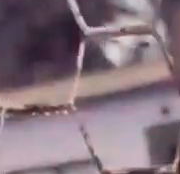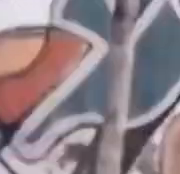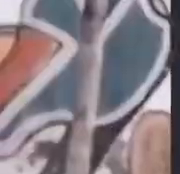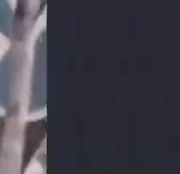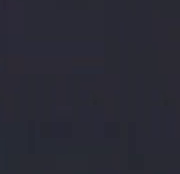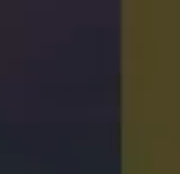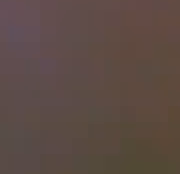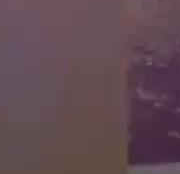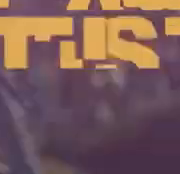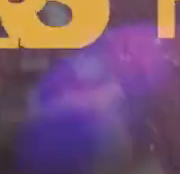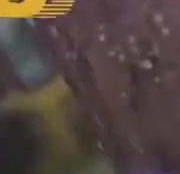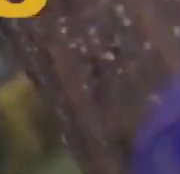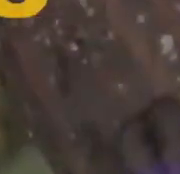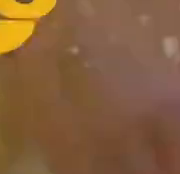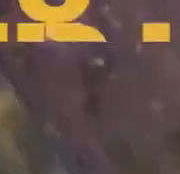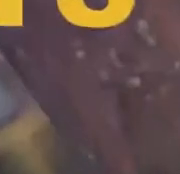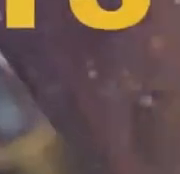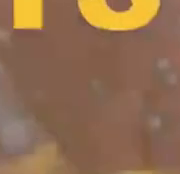anyone,